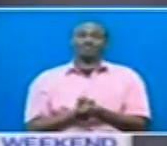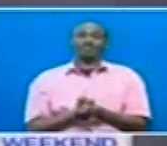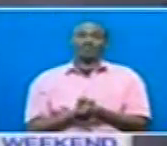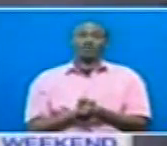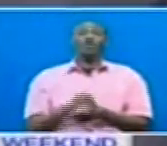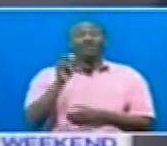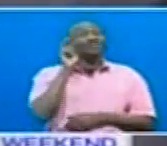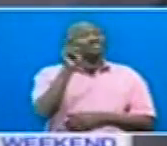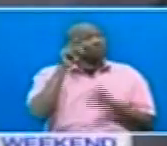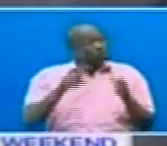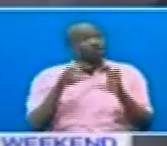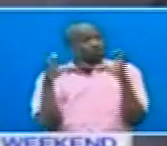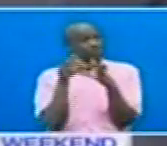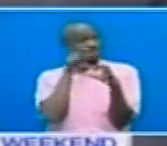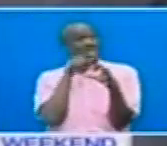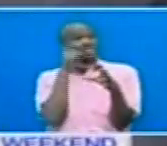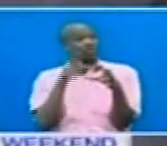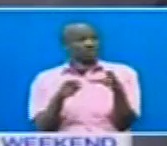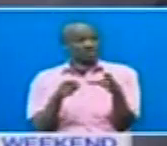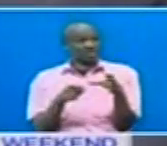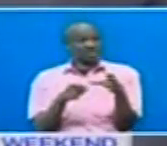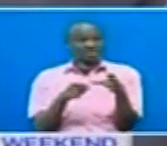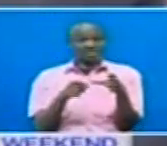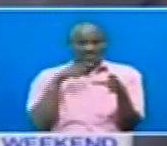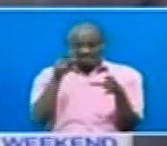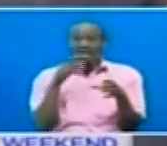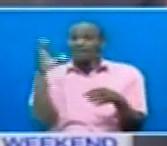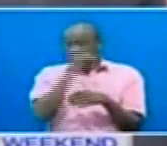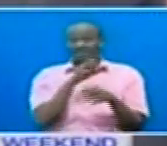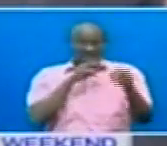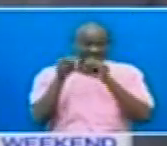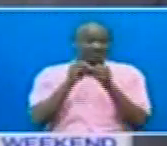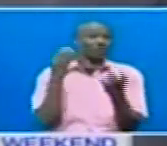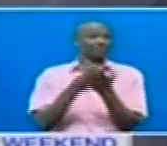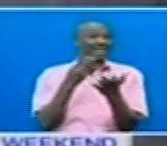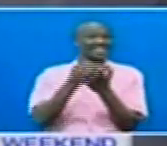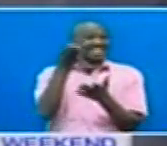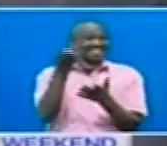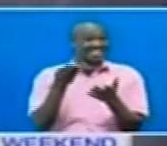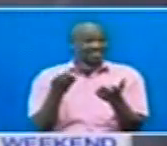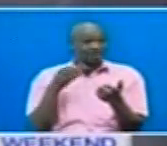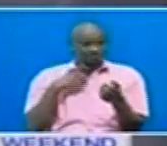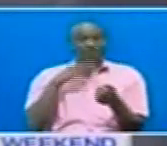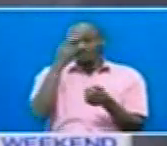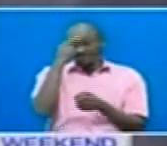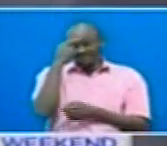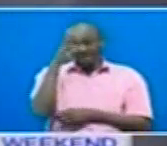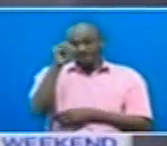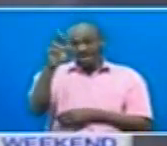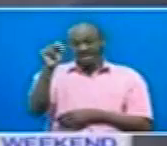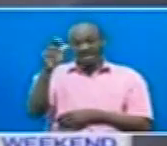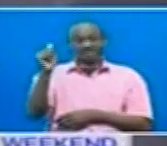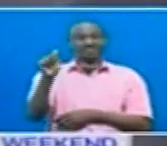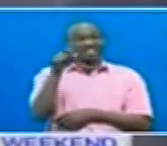You have seen that group saying that there is mismanagement of resources from the Masai Mara Game